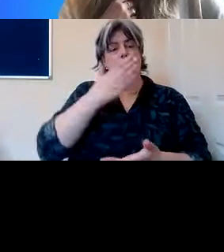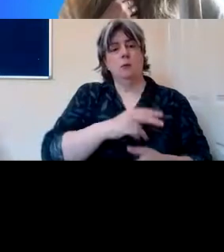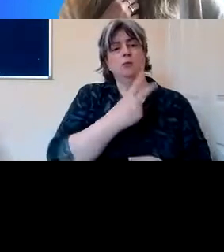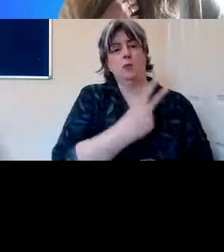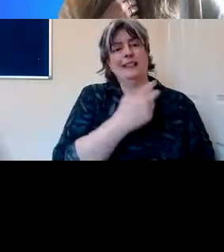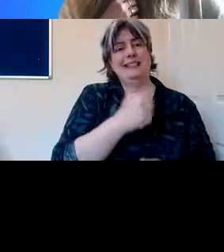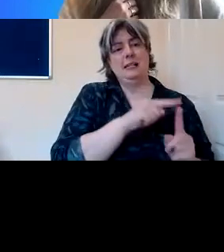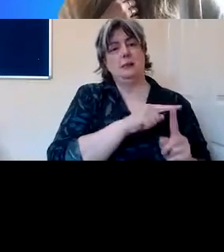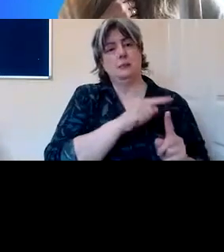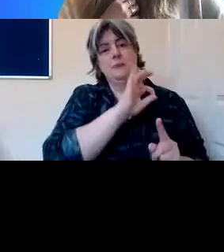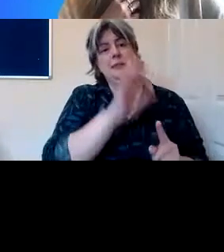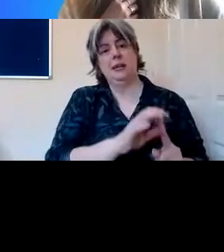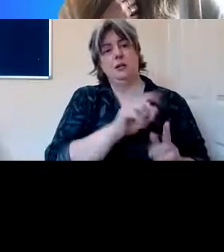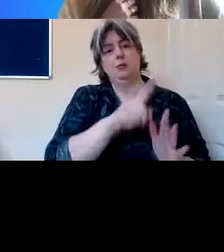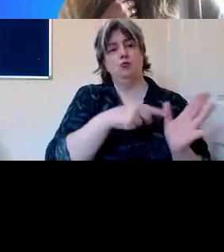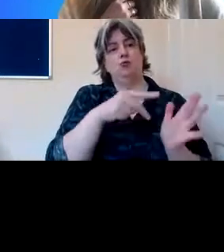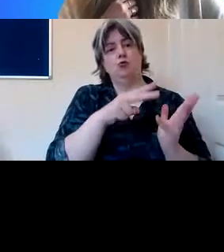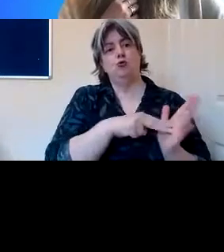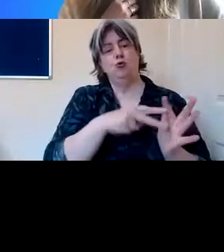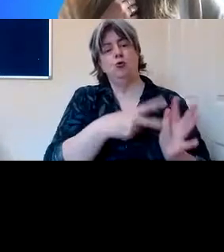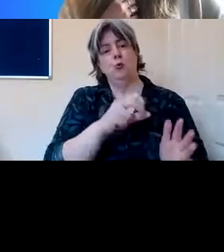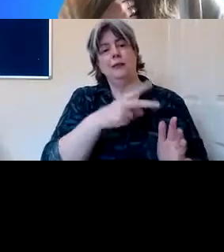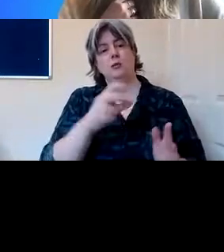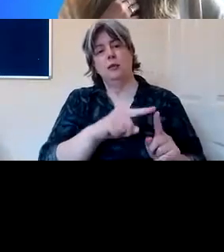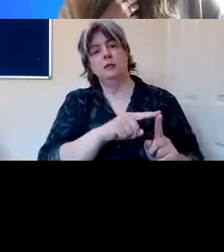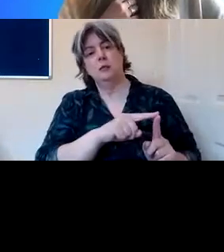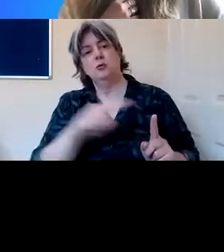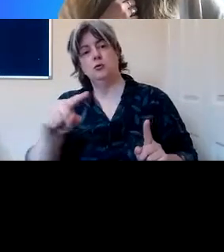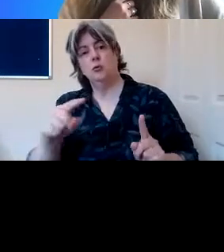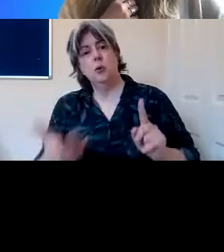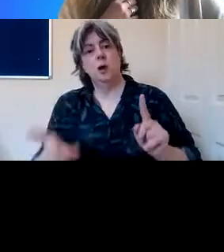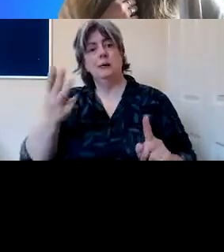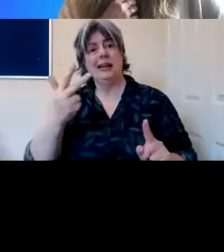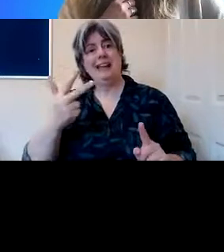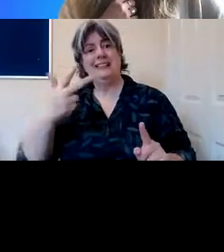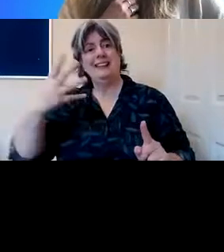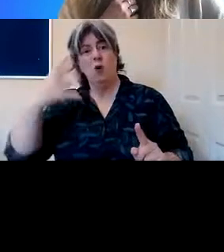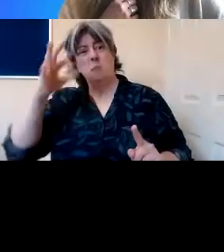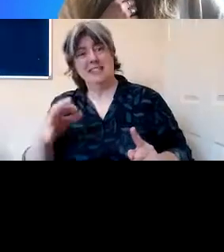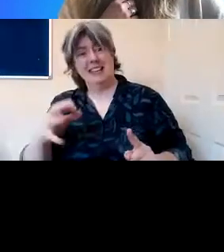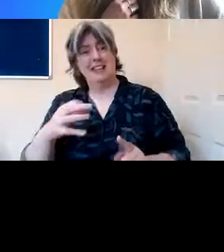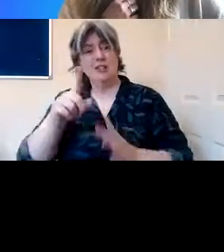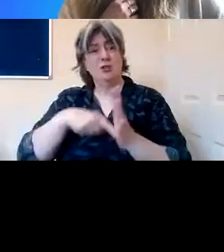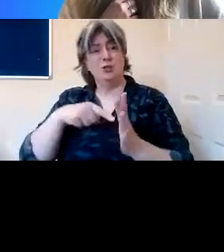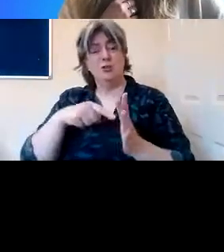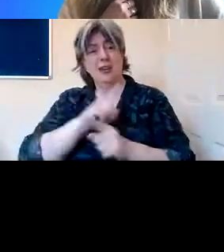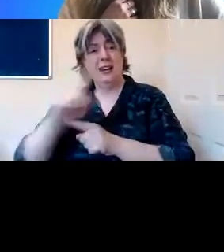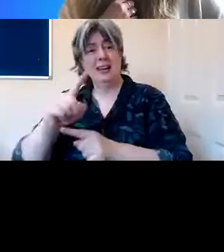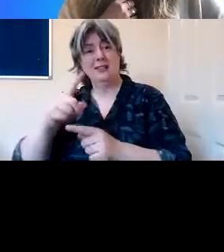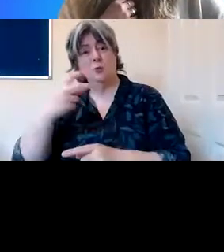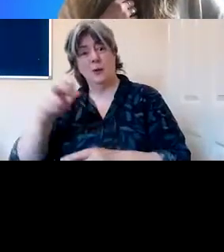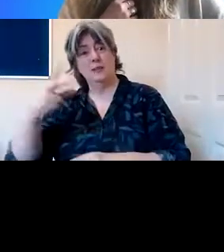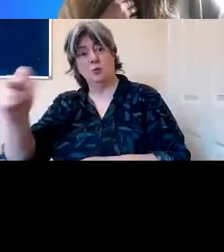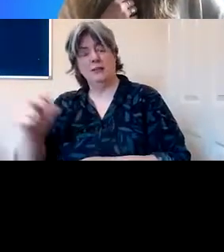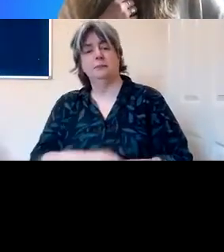to 84% in October 2020, highlighting the challenges that teachers are facing on top of their normal pressures.